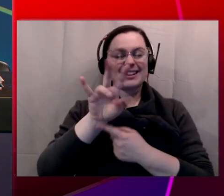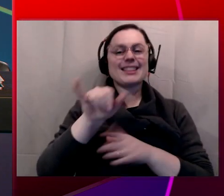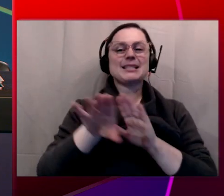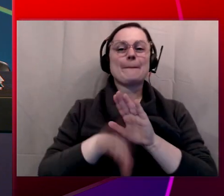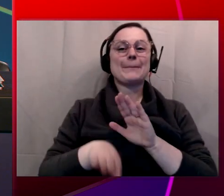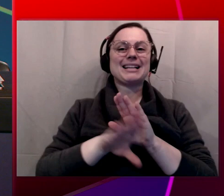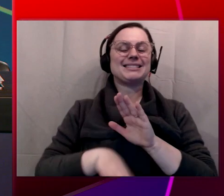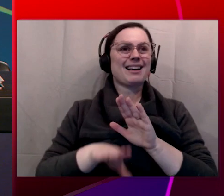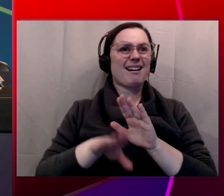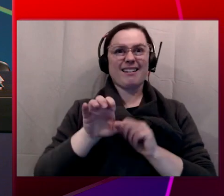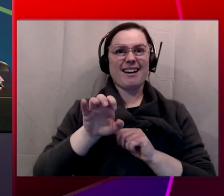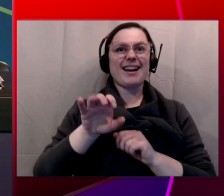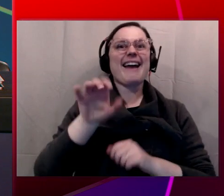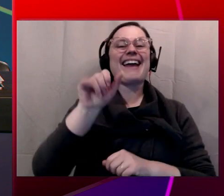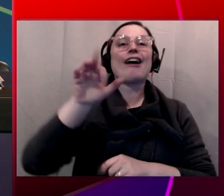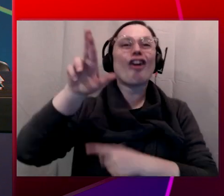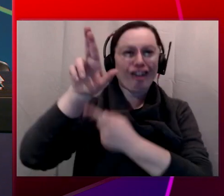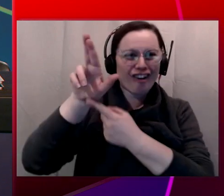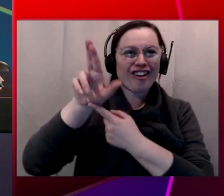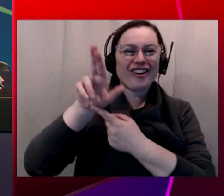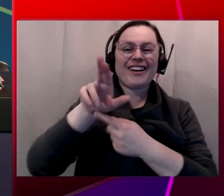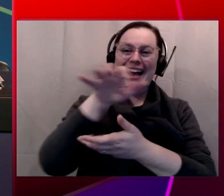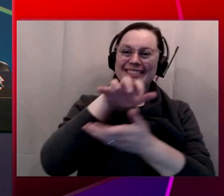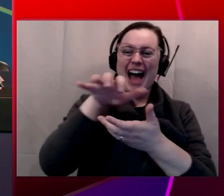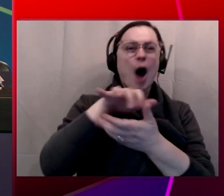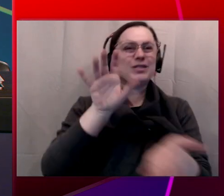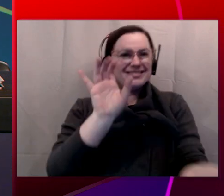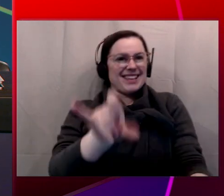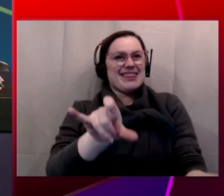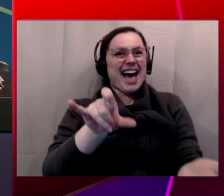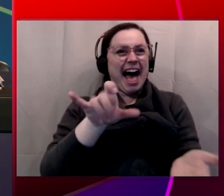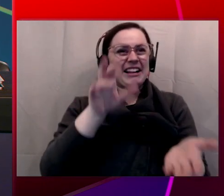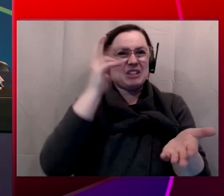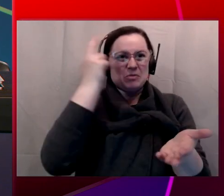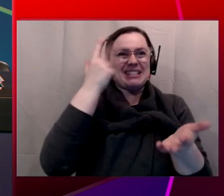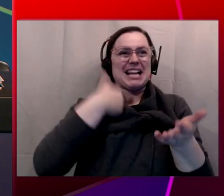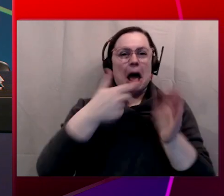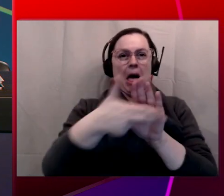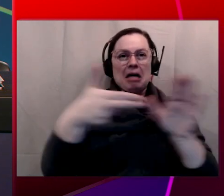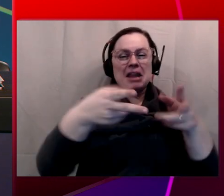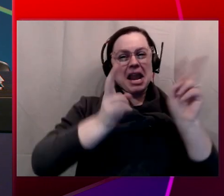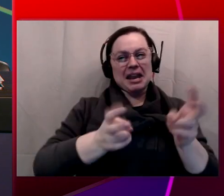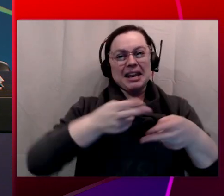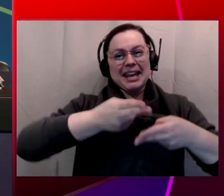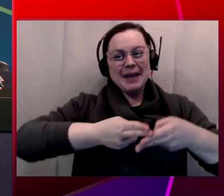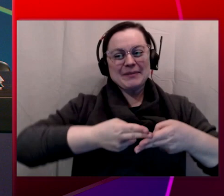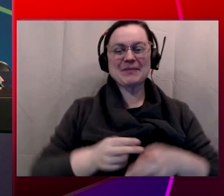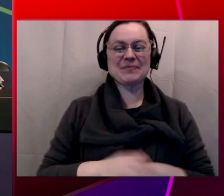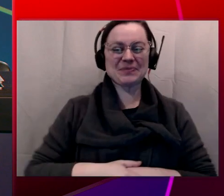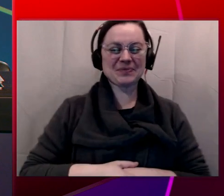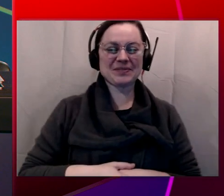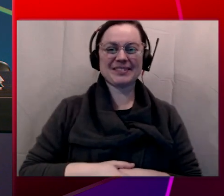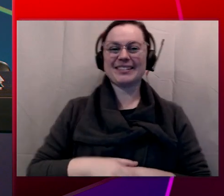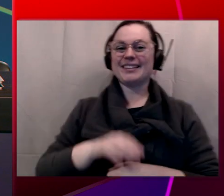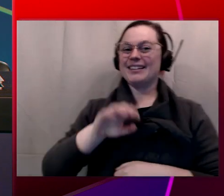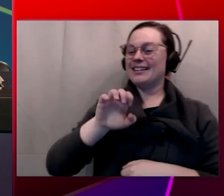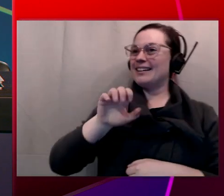element of air, cloud. Okay, so that's the pointer. towards it. Element of air, the